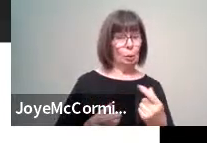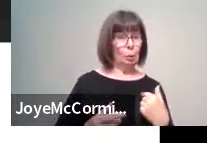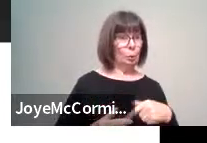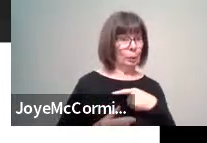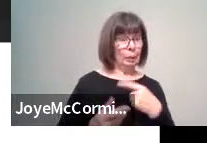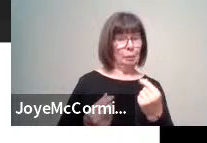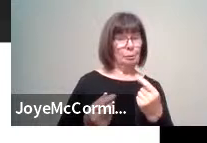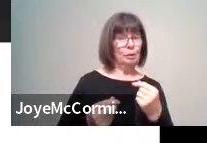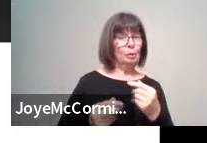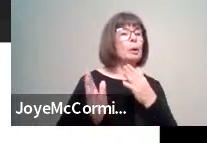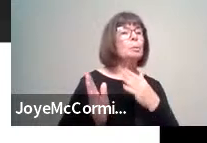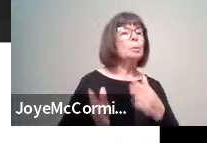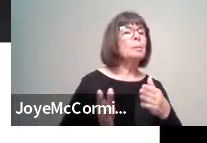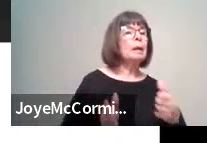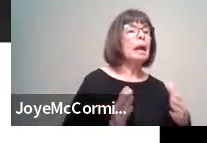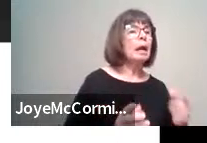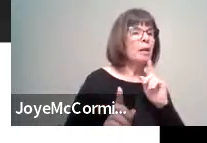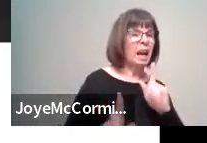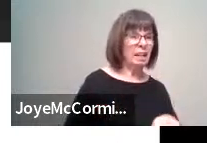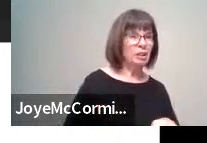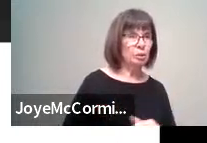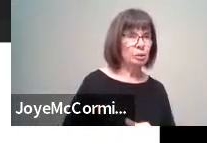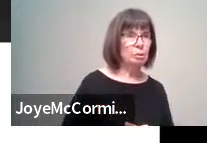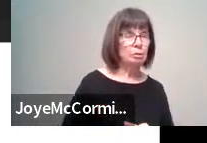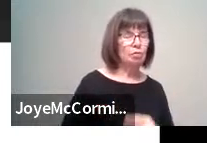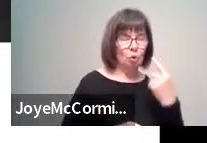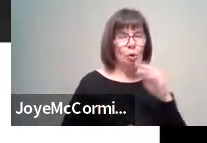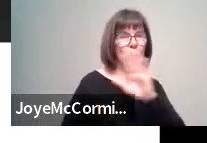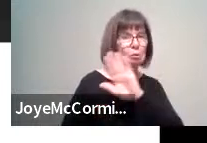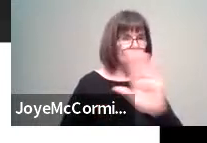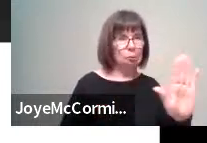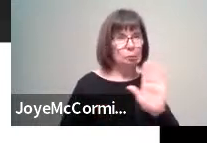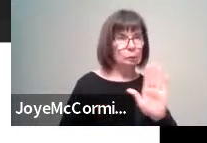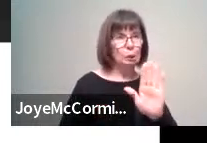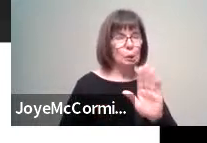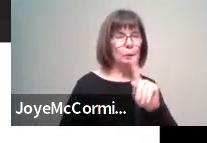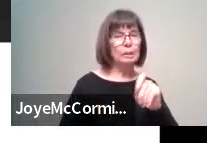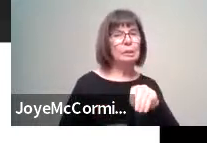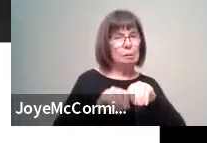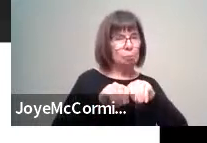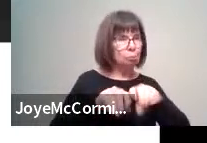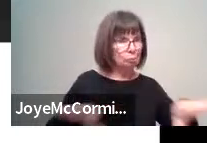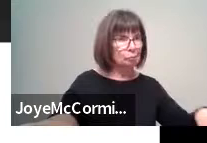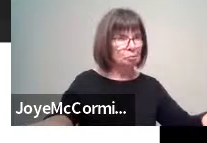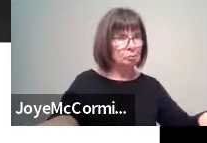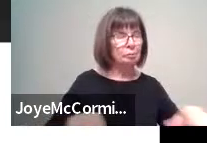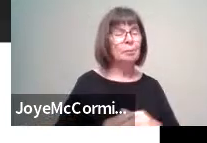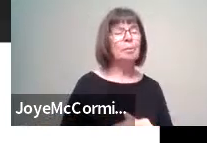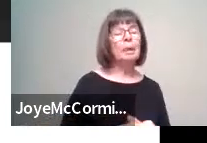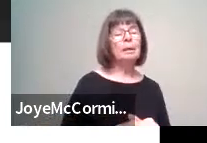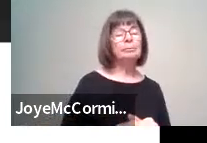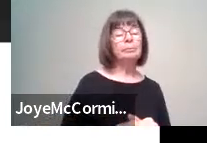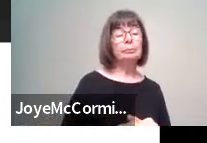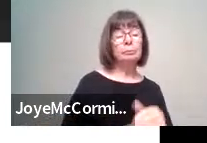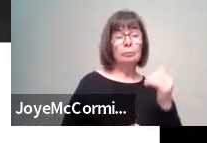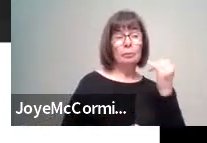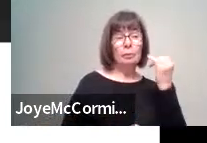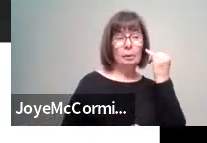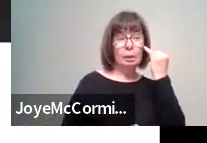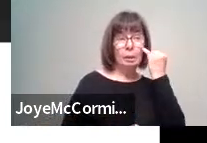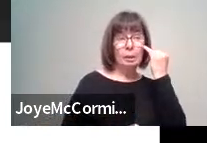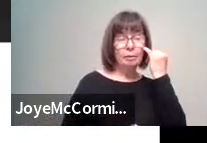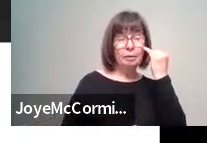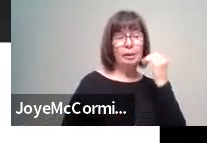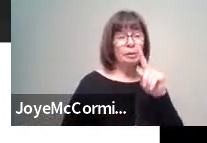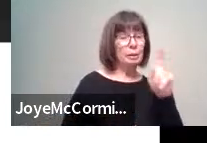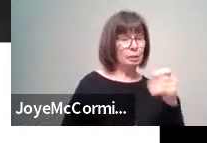prepare answers to questions and send them out to you if there are questions that we know we can't get